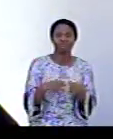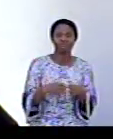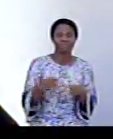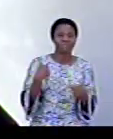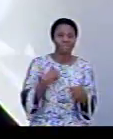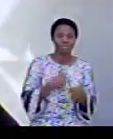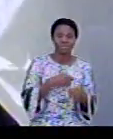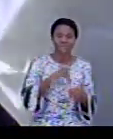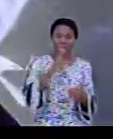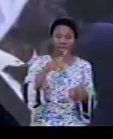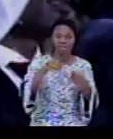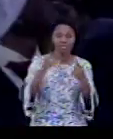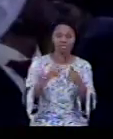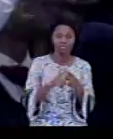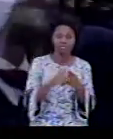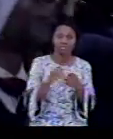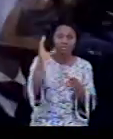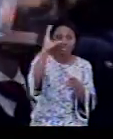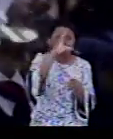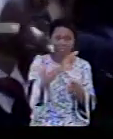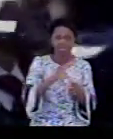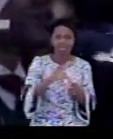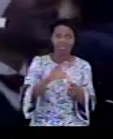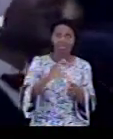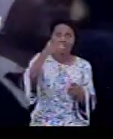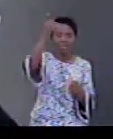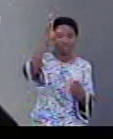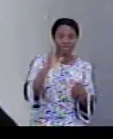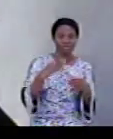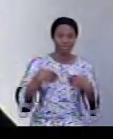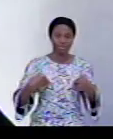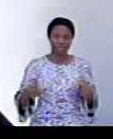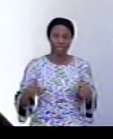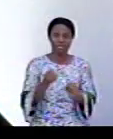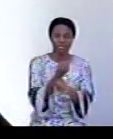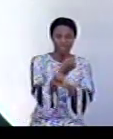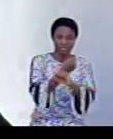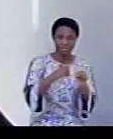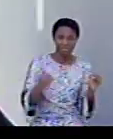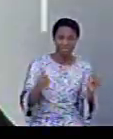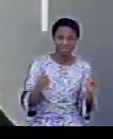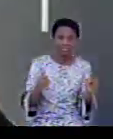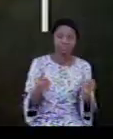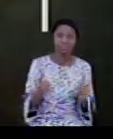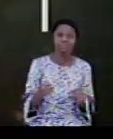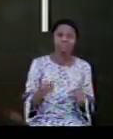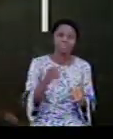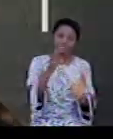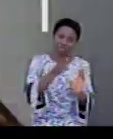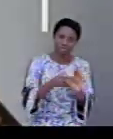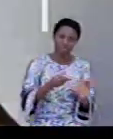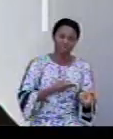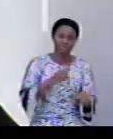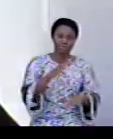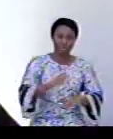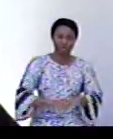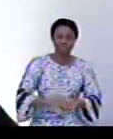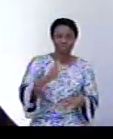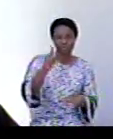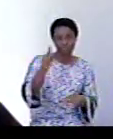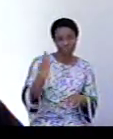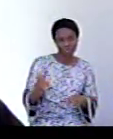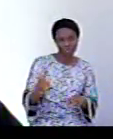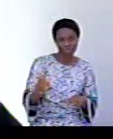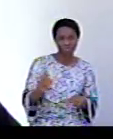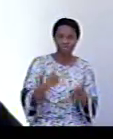for healing, salvation, and deliverance. So why don't you join me Thursday the 23rd through Tuesday the 28th.